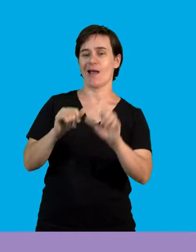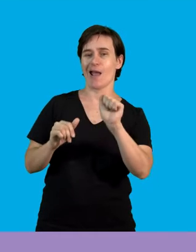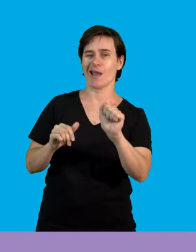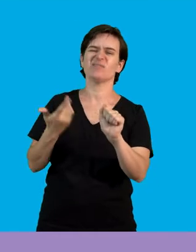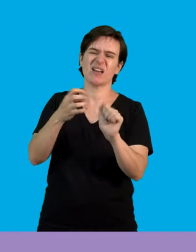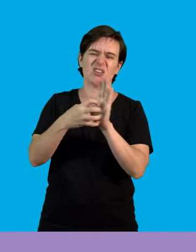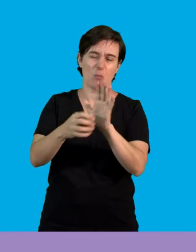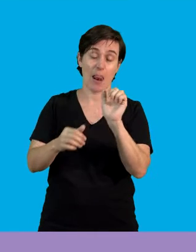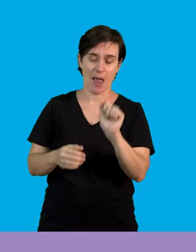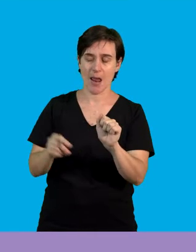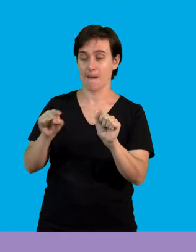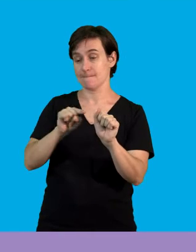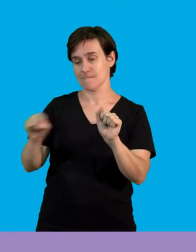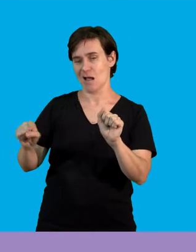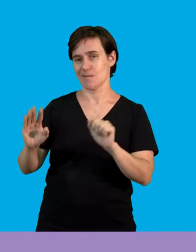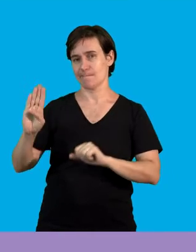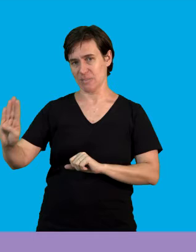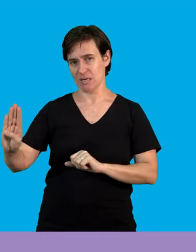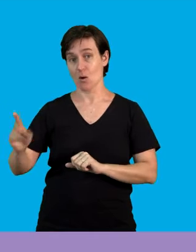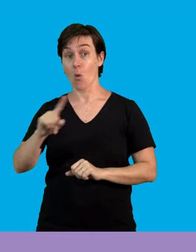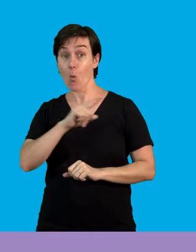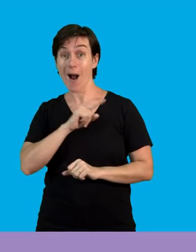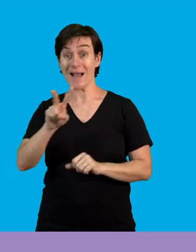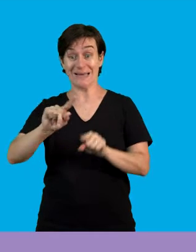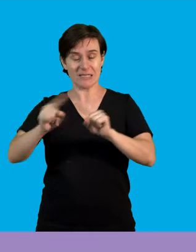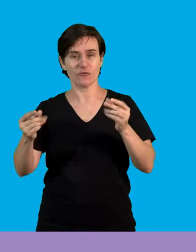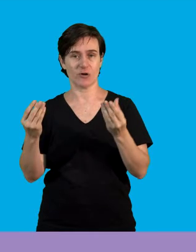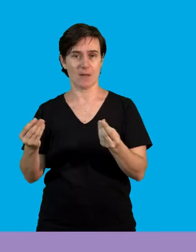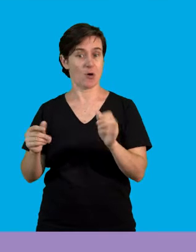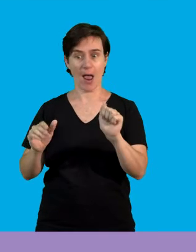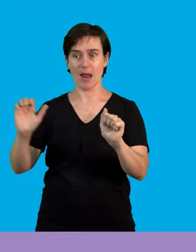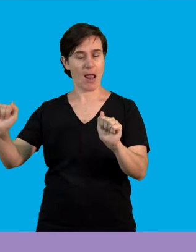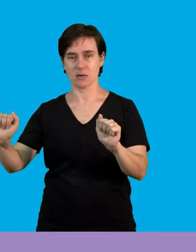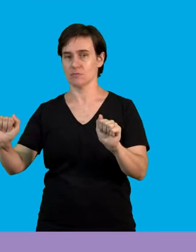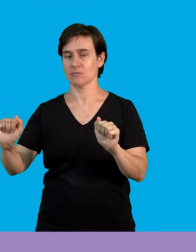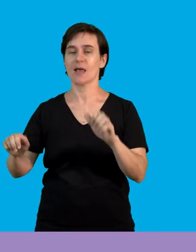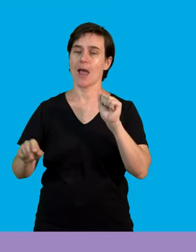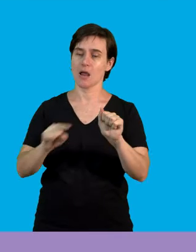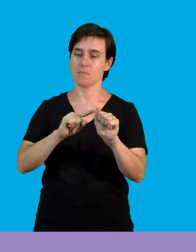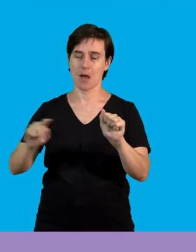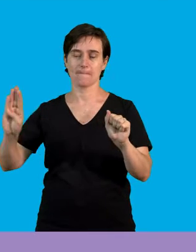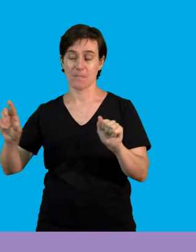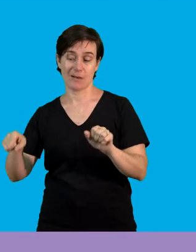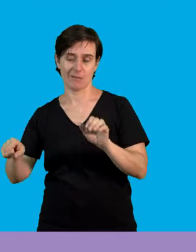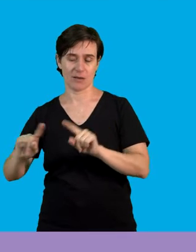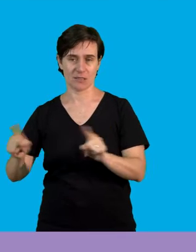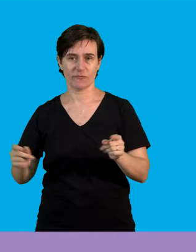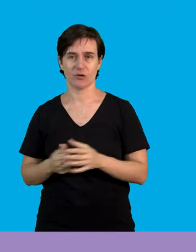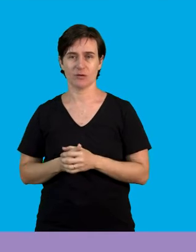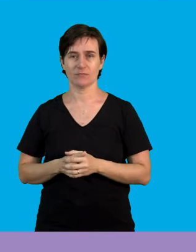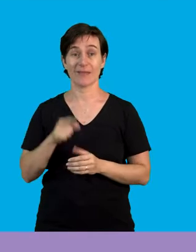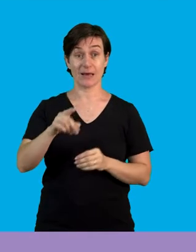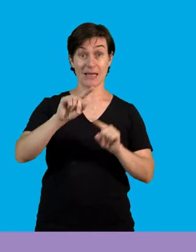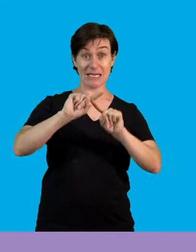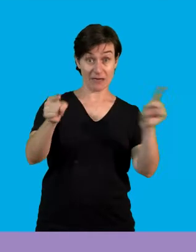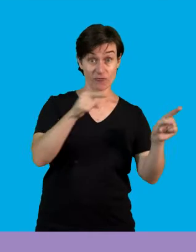the same variable because it's two different numbers. And then the difference is the subtraction sign